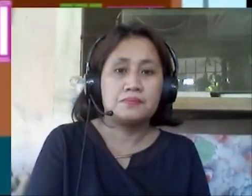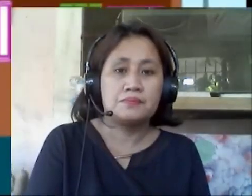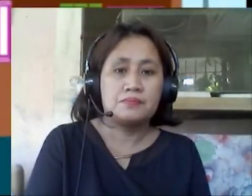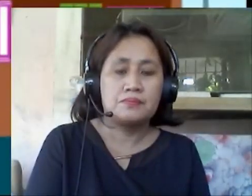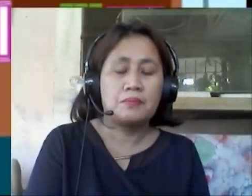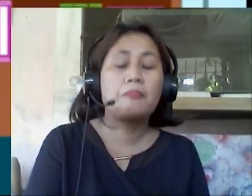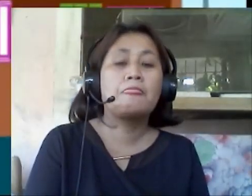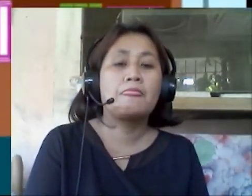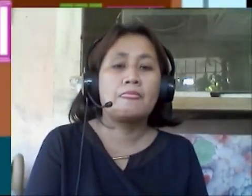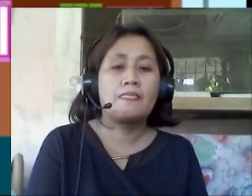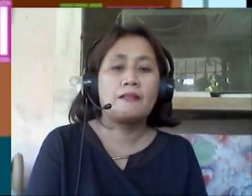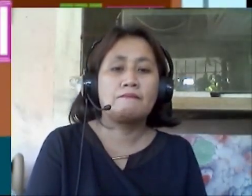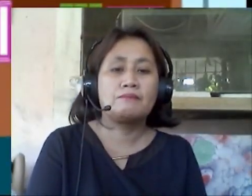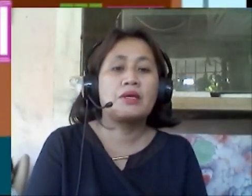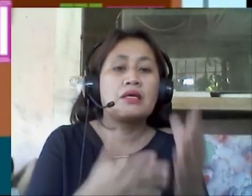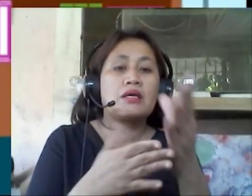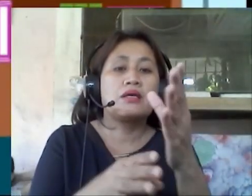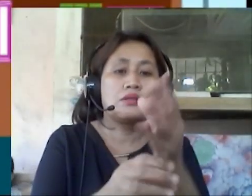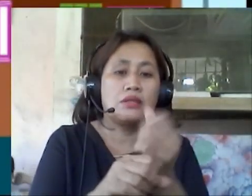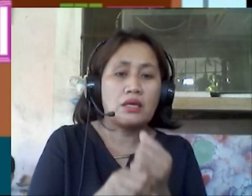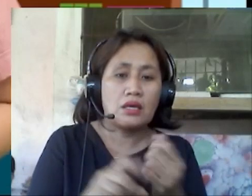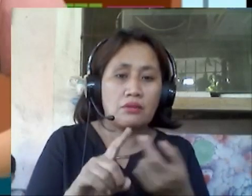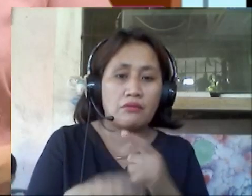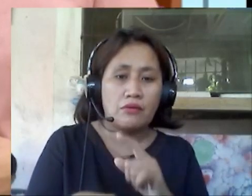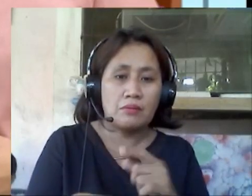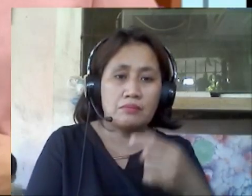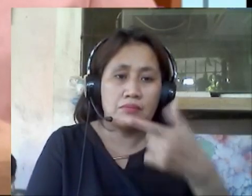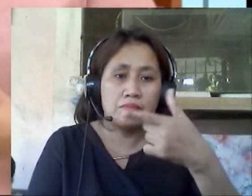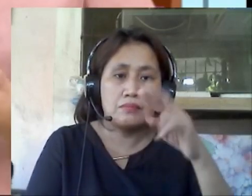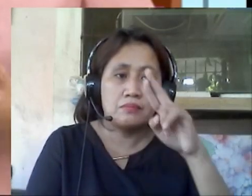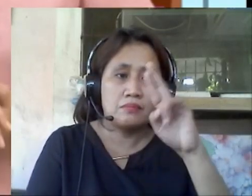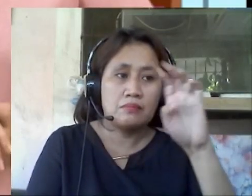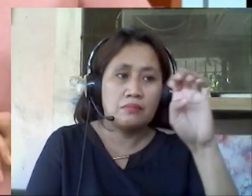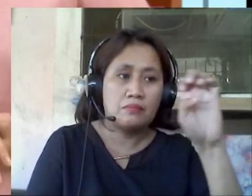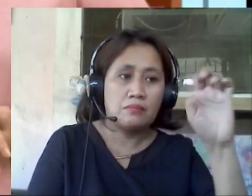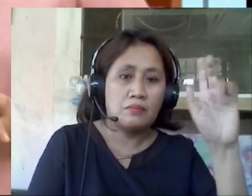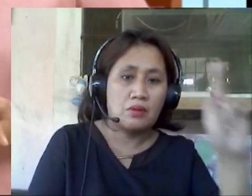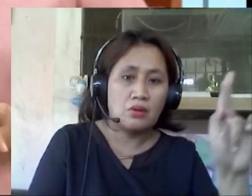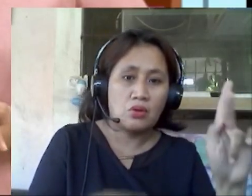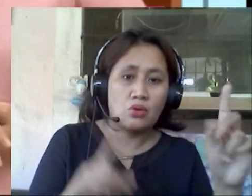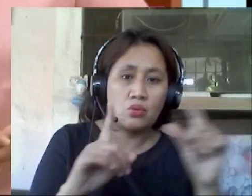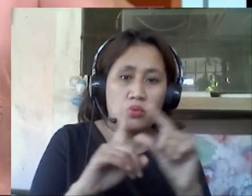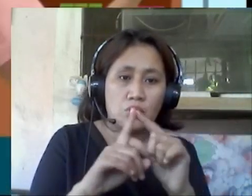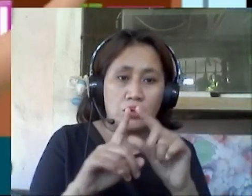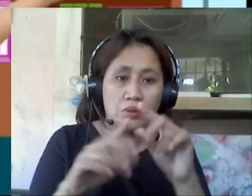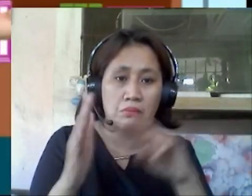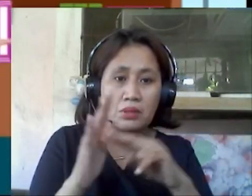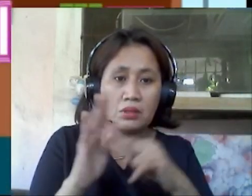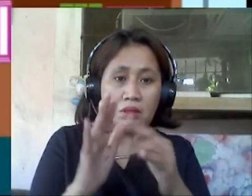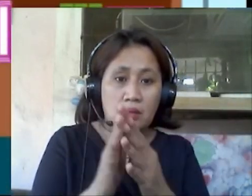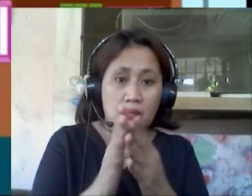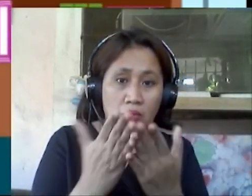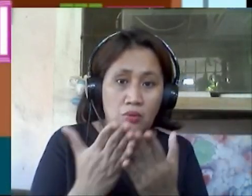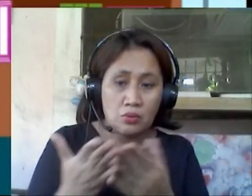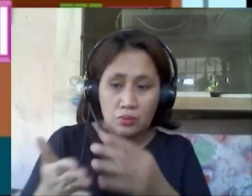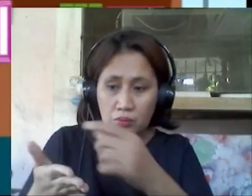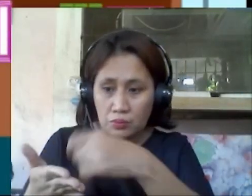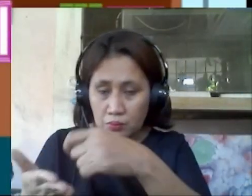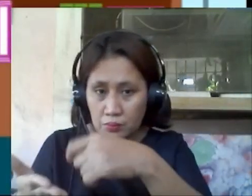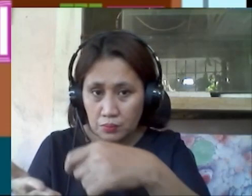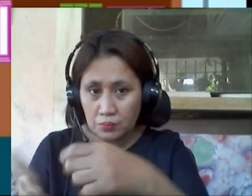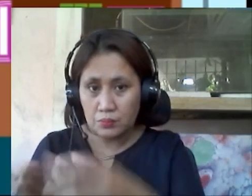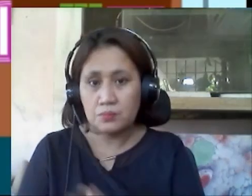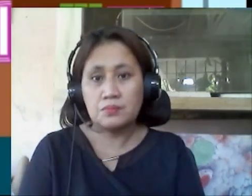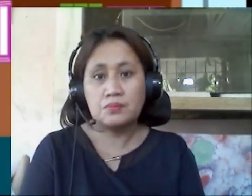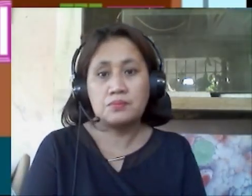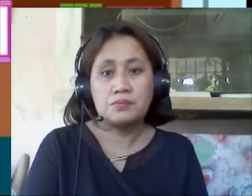A bibliography is taken from the Greek word biblion, which means book, and graphia, which means